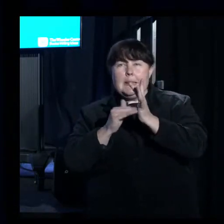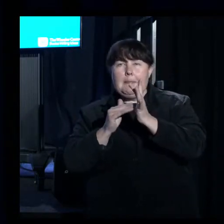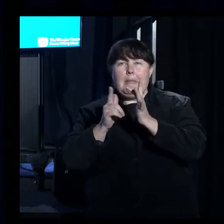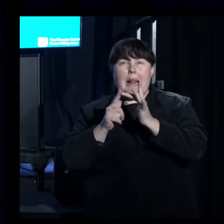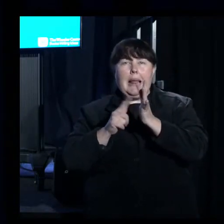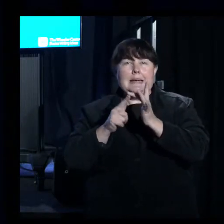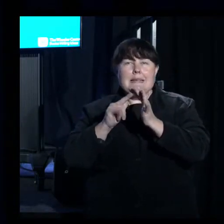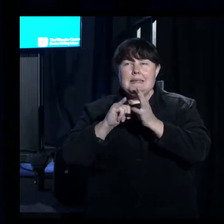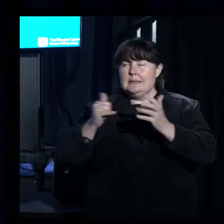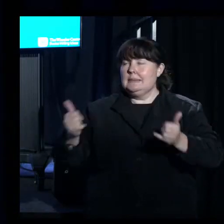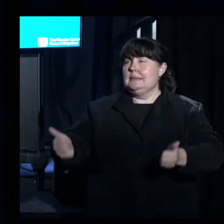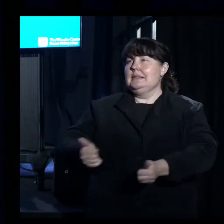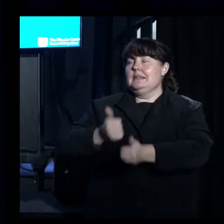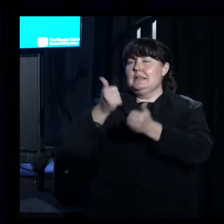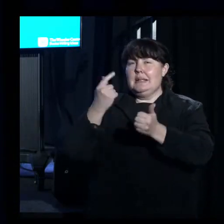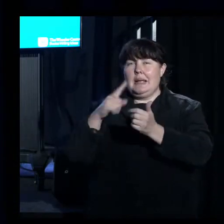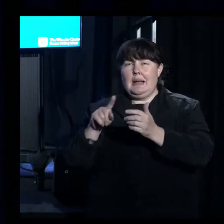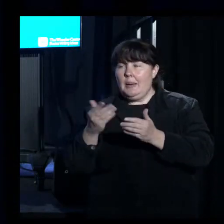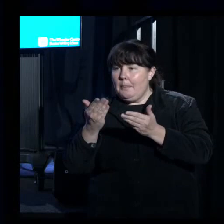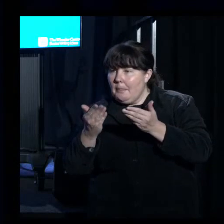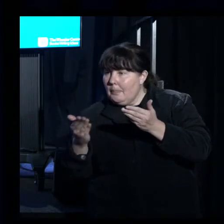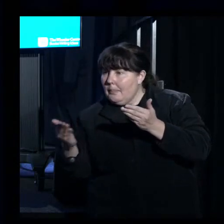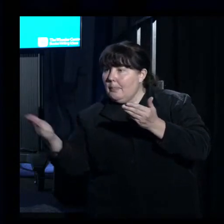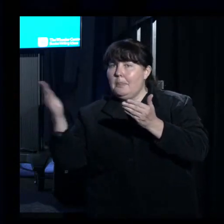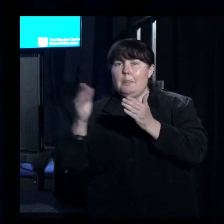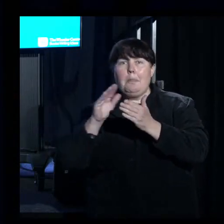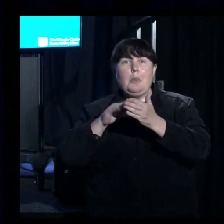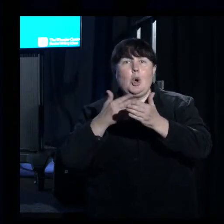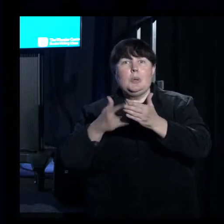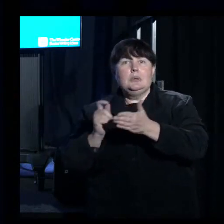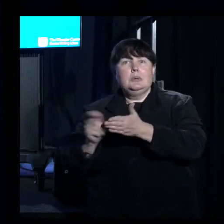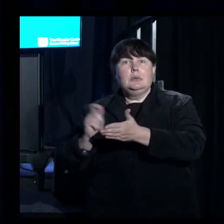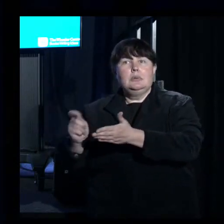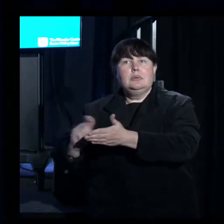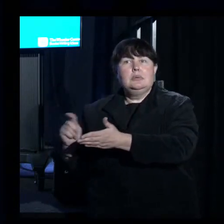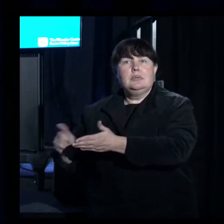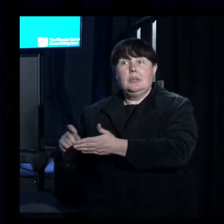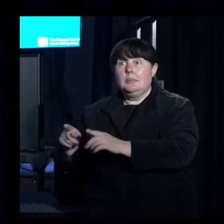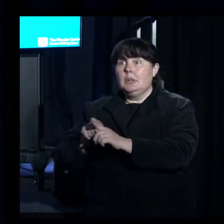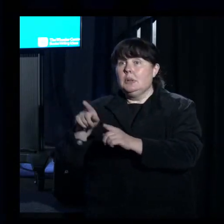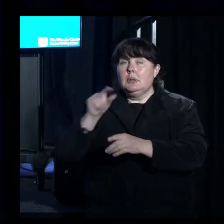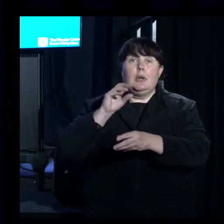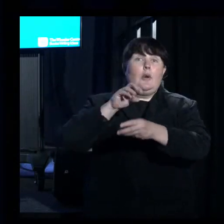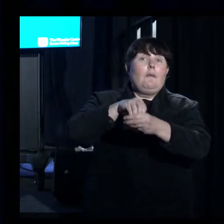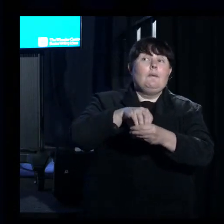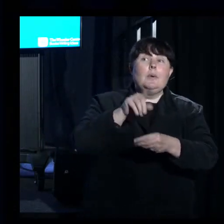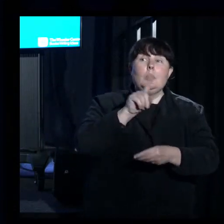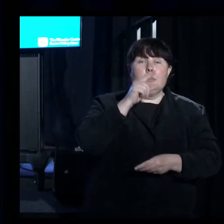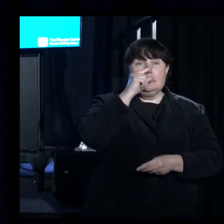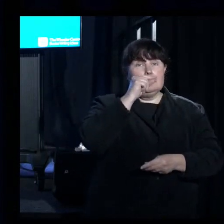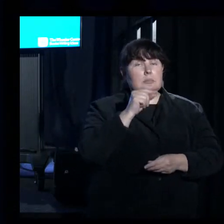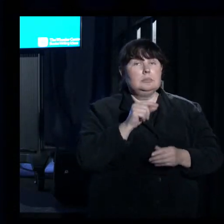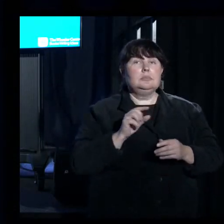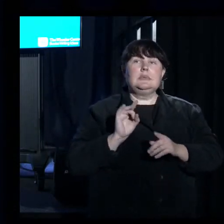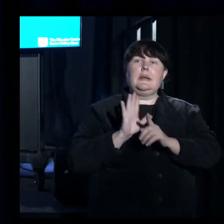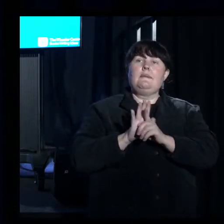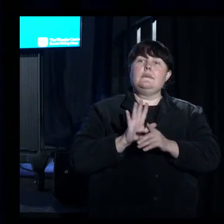poets featured, as well as the chance to enter our 30 and 30 writing competition yourself every day. We